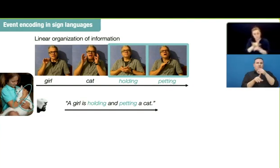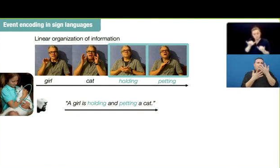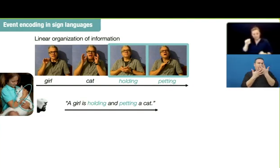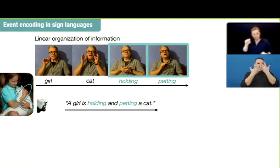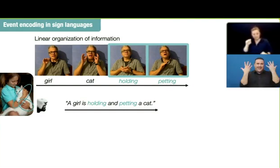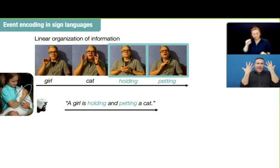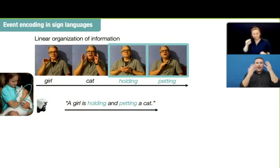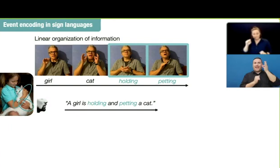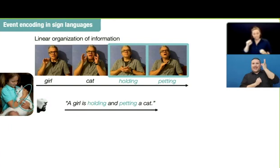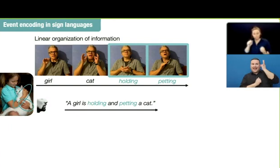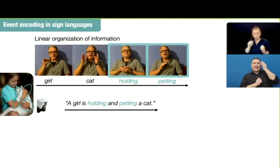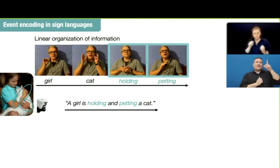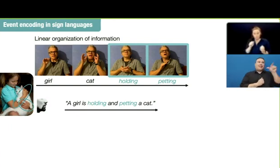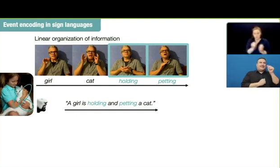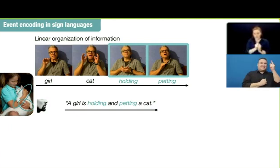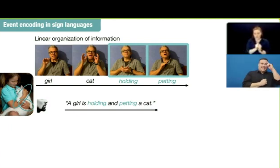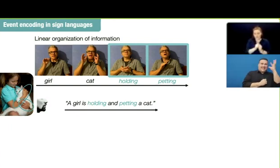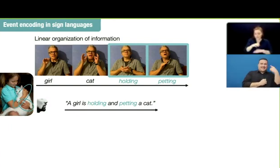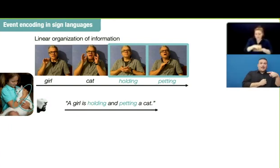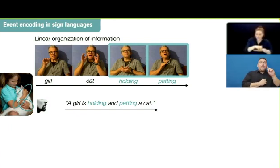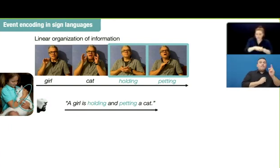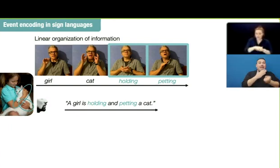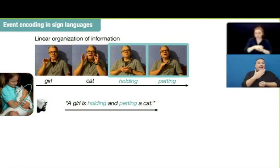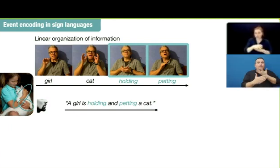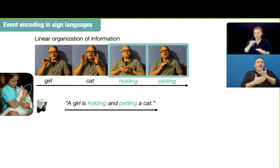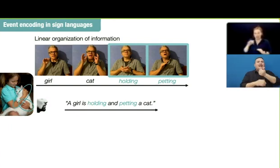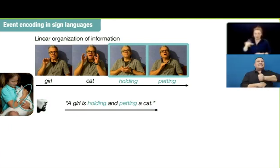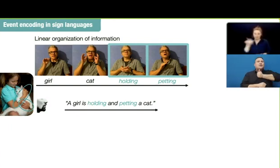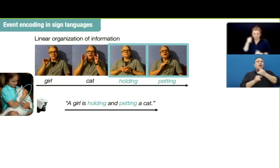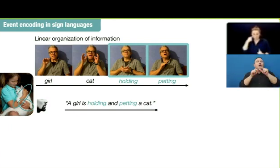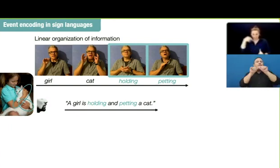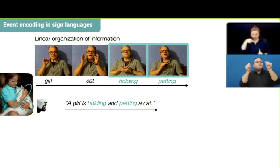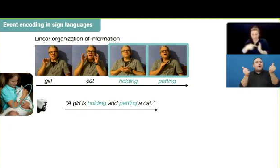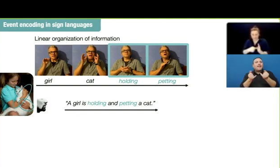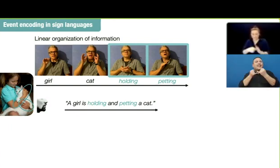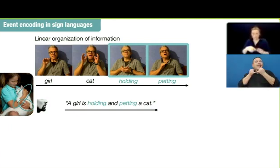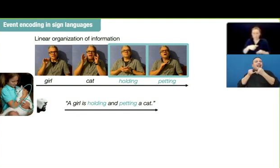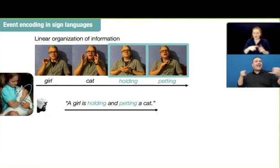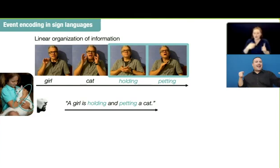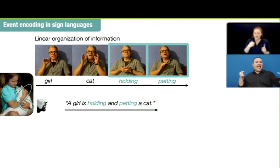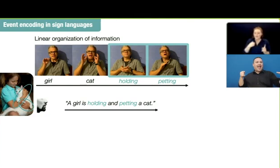in English and in LIS in this example, they are expressed individually in a